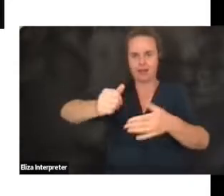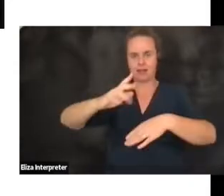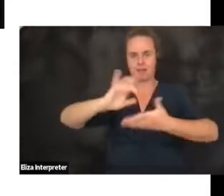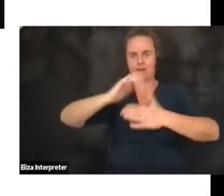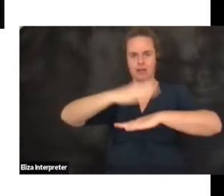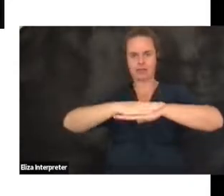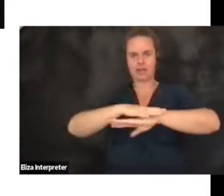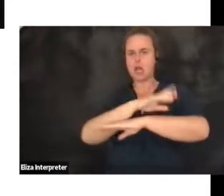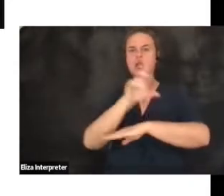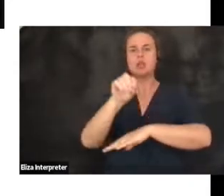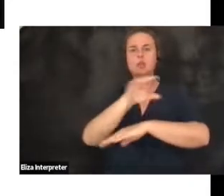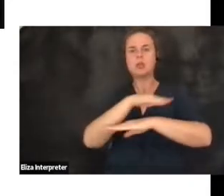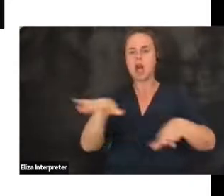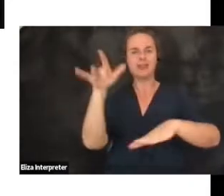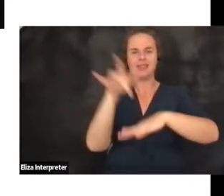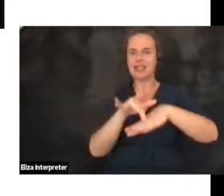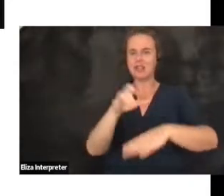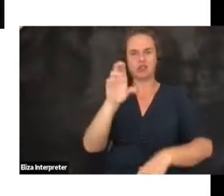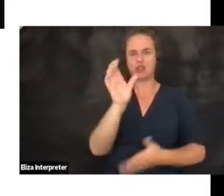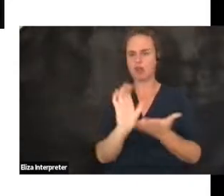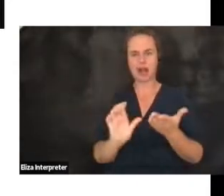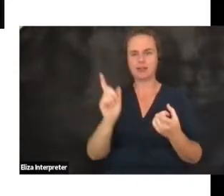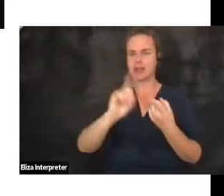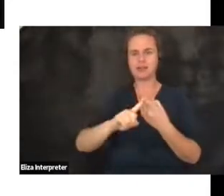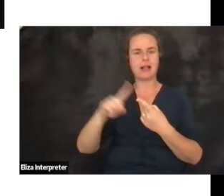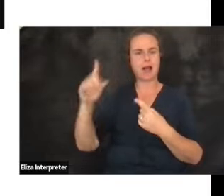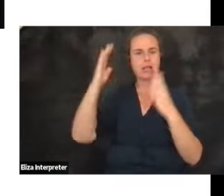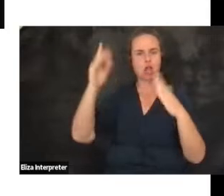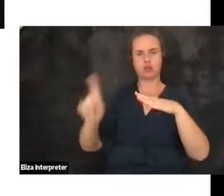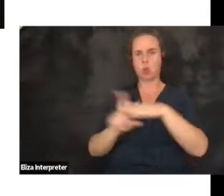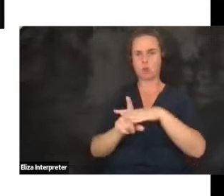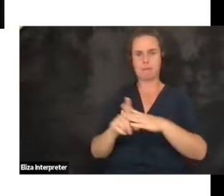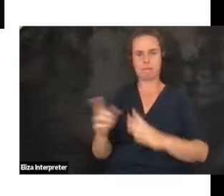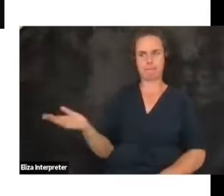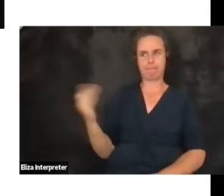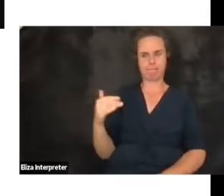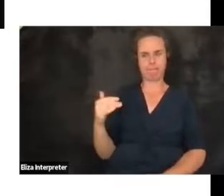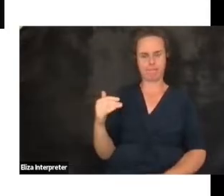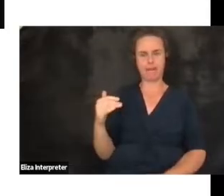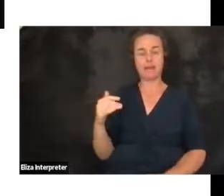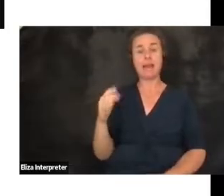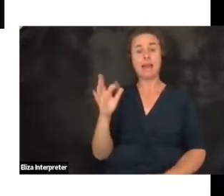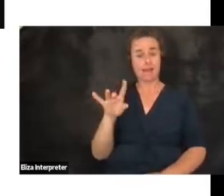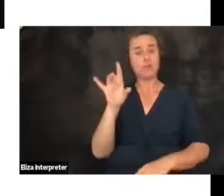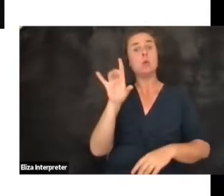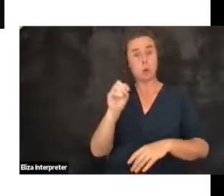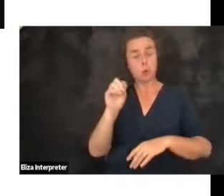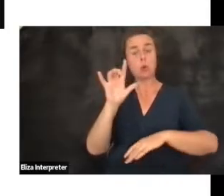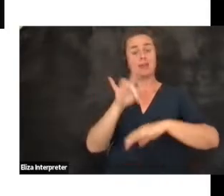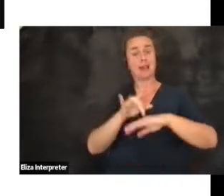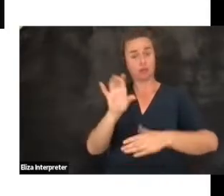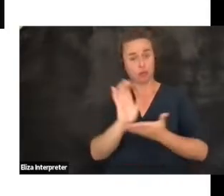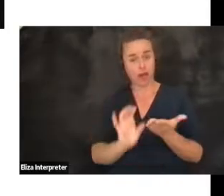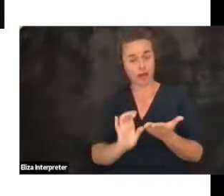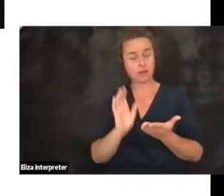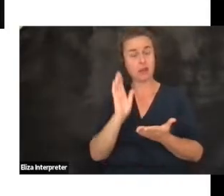said, don't touch the crayons until an adult is returned. And if you do that, you'll